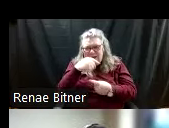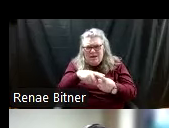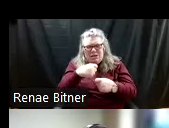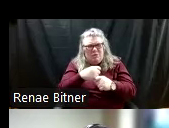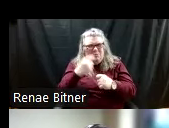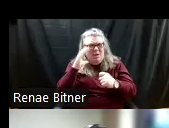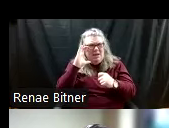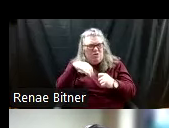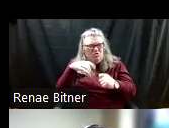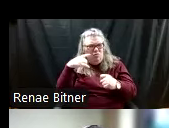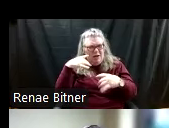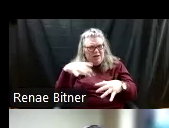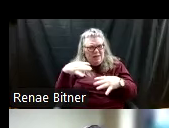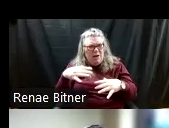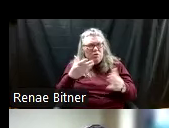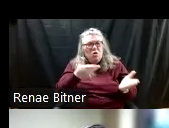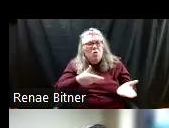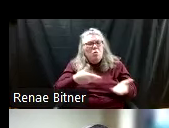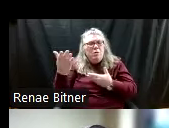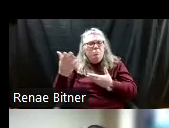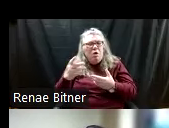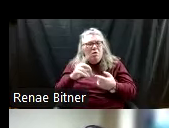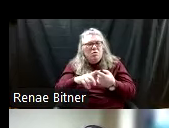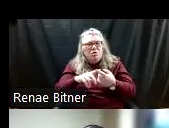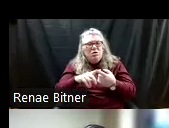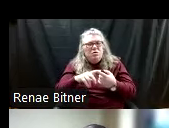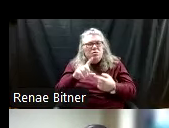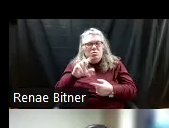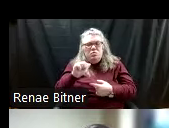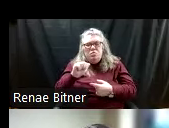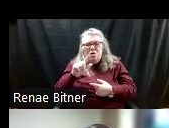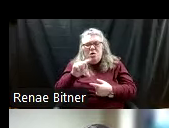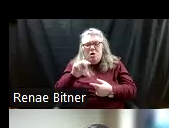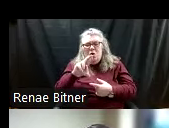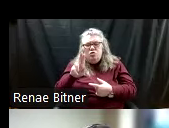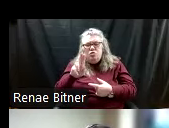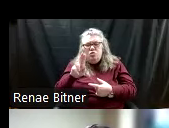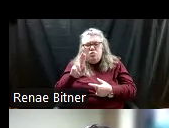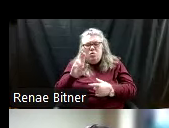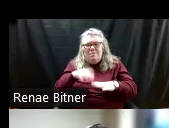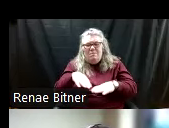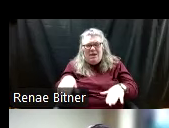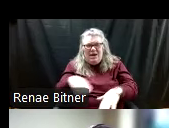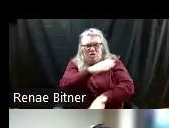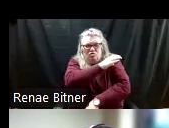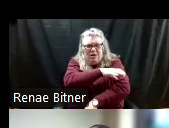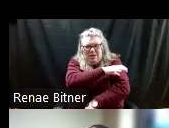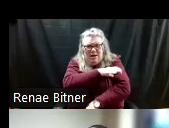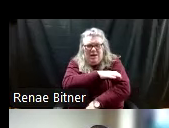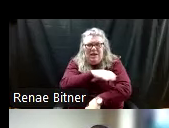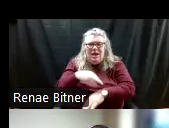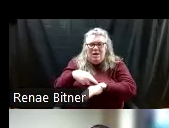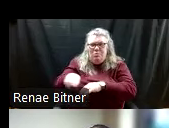sounds. We took her into Ultra Pediatric Clinic, who quickly sent us to the